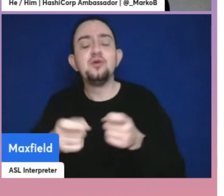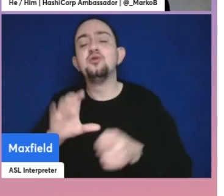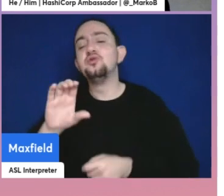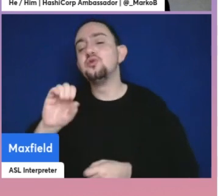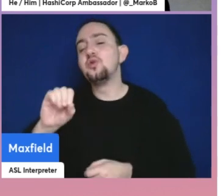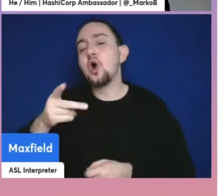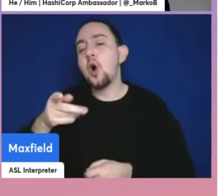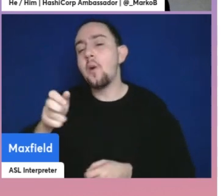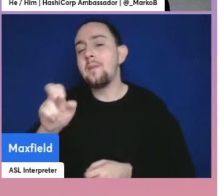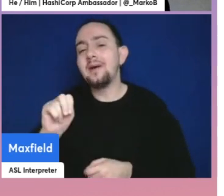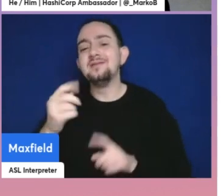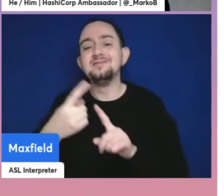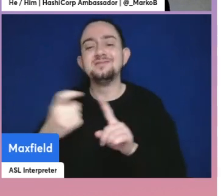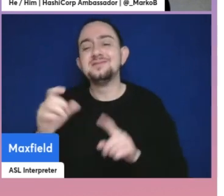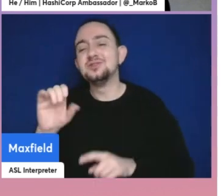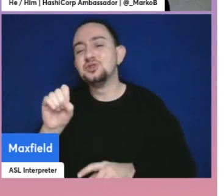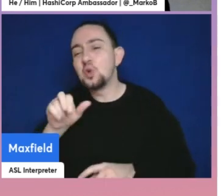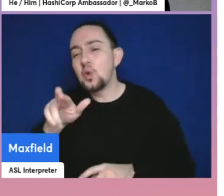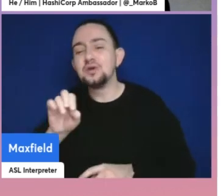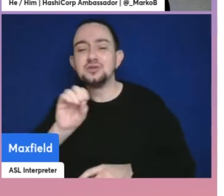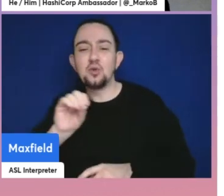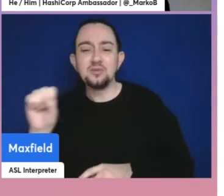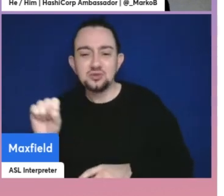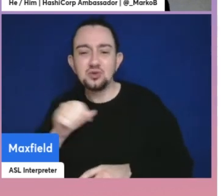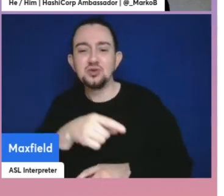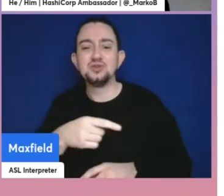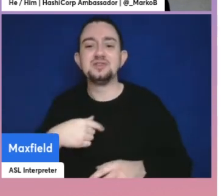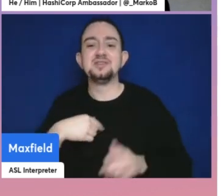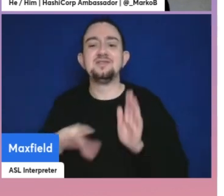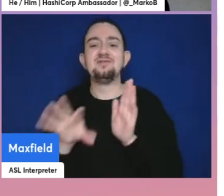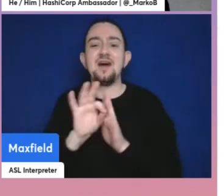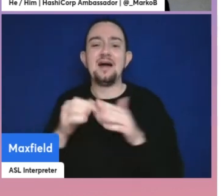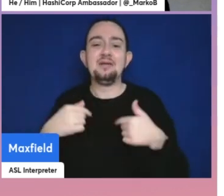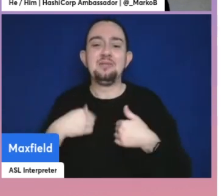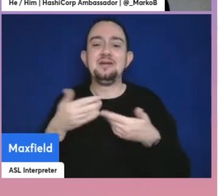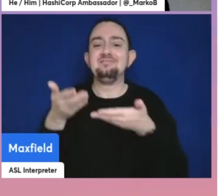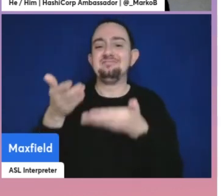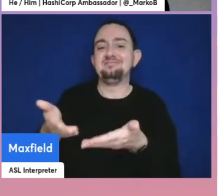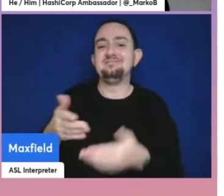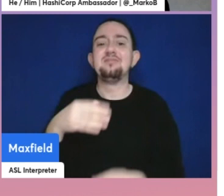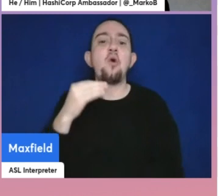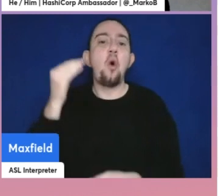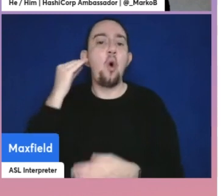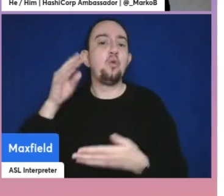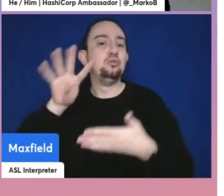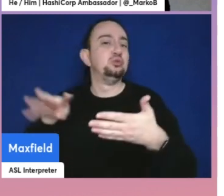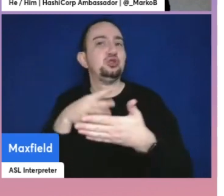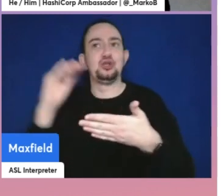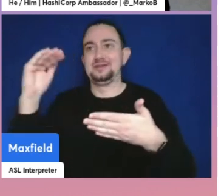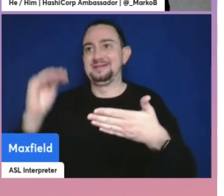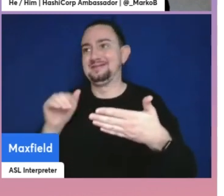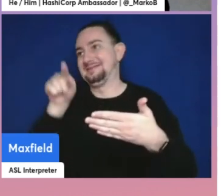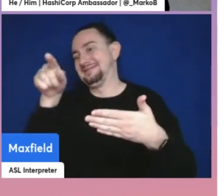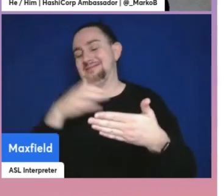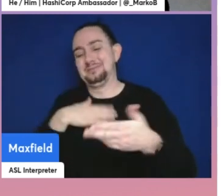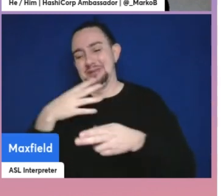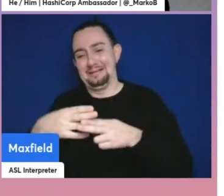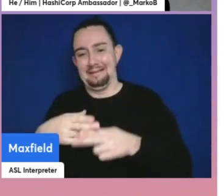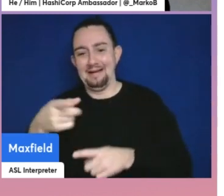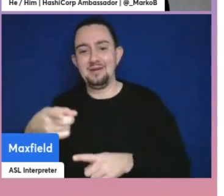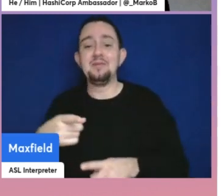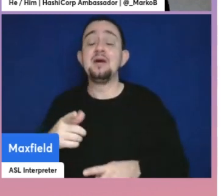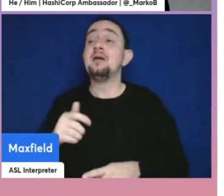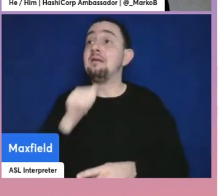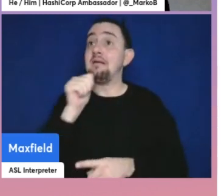charts. And when I'm not spending my time behind screen, I'm a big fan of hiking, traveling,